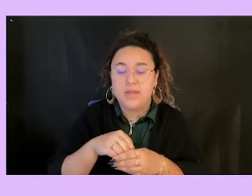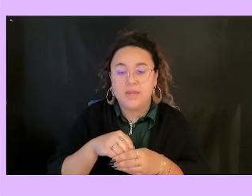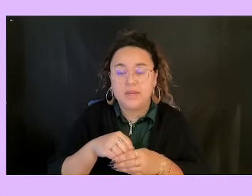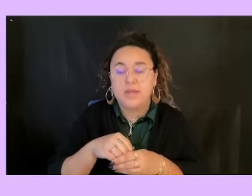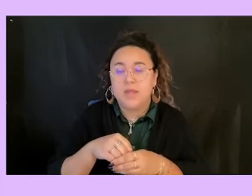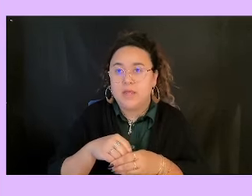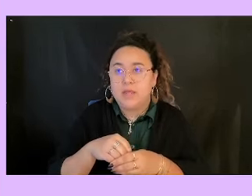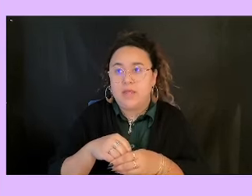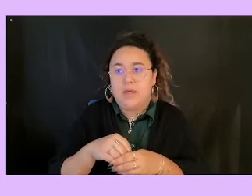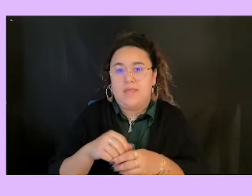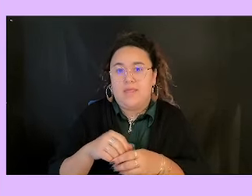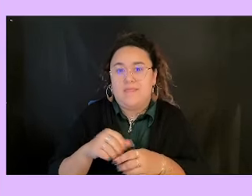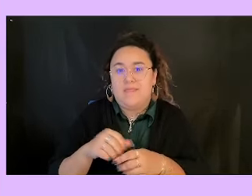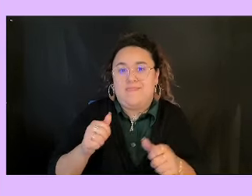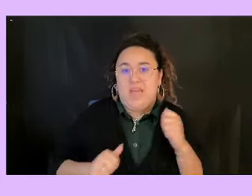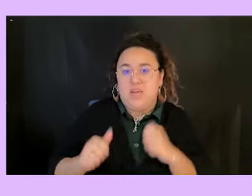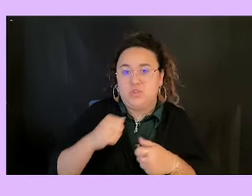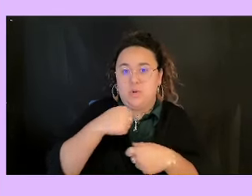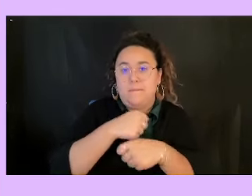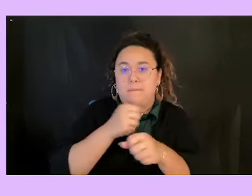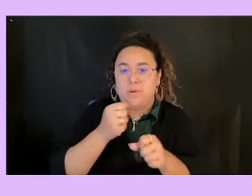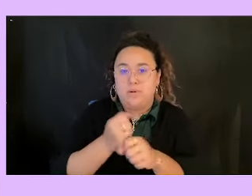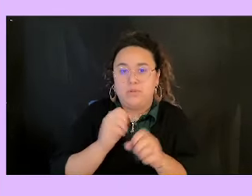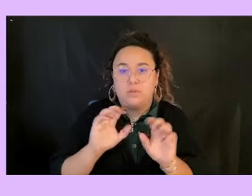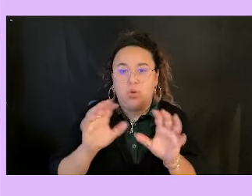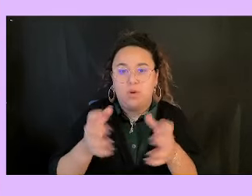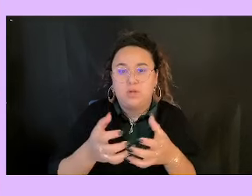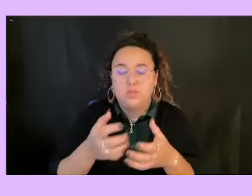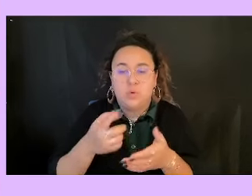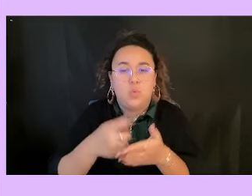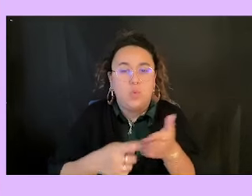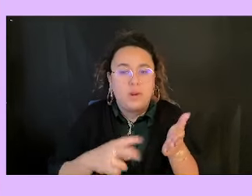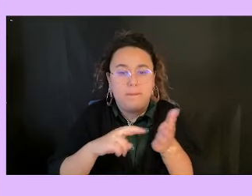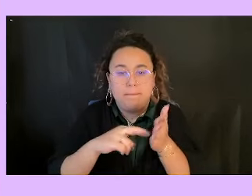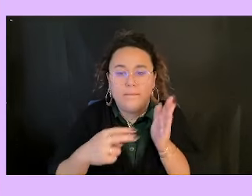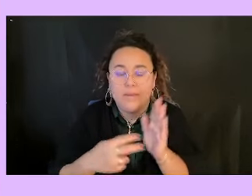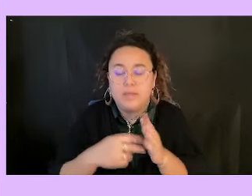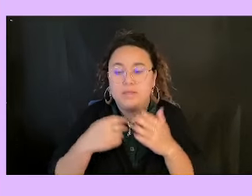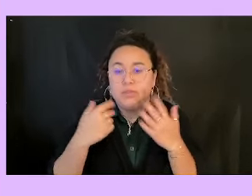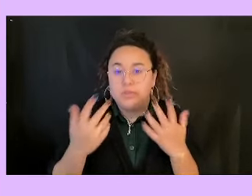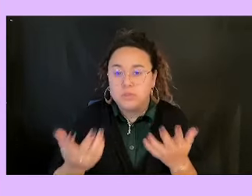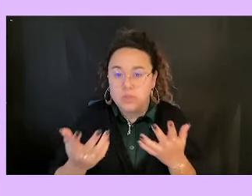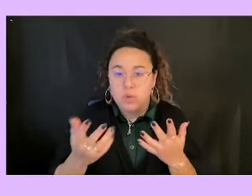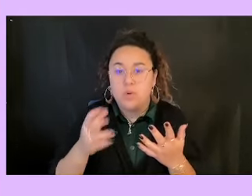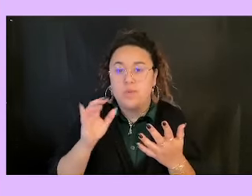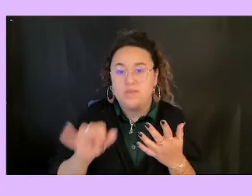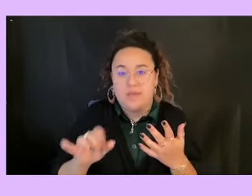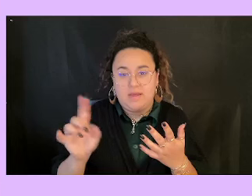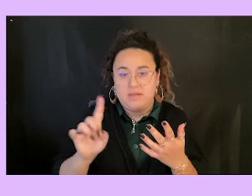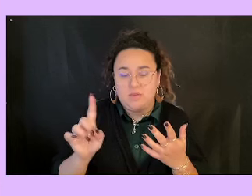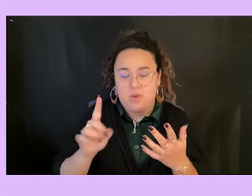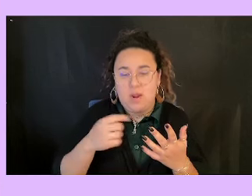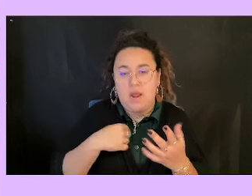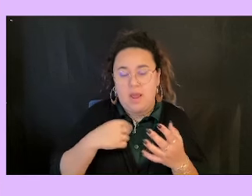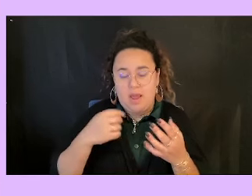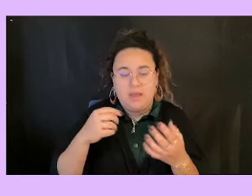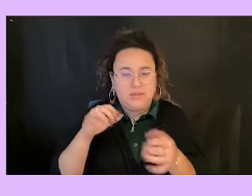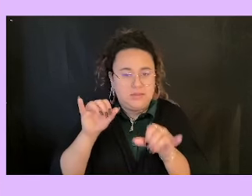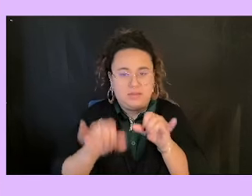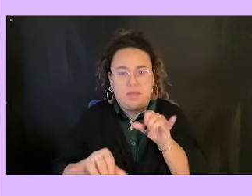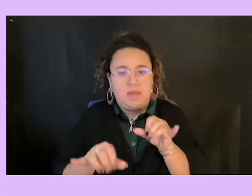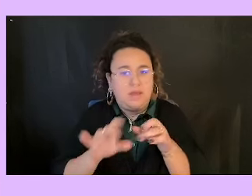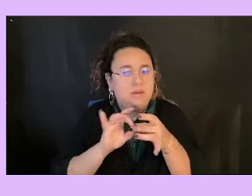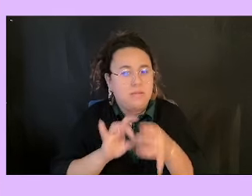theatrical producing organization, what that means. And so that's sort of where I sit in terms of how I